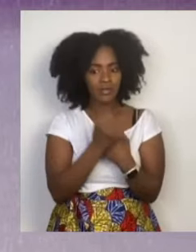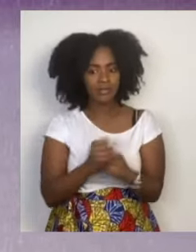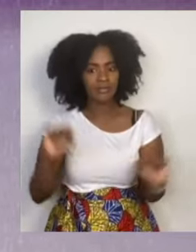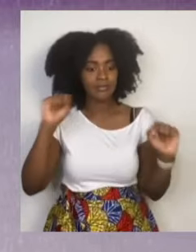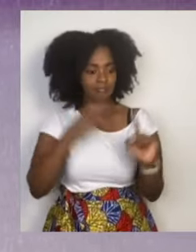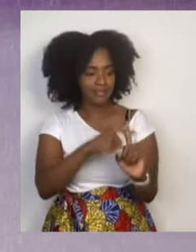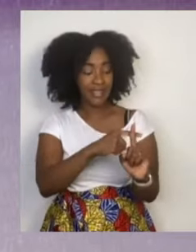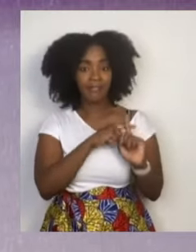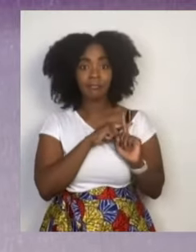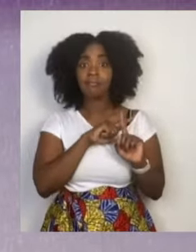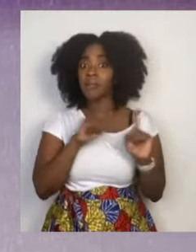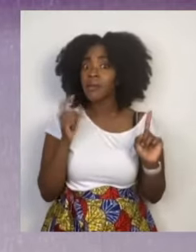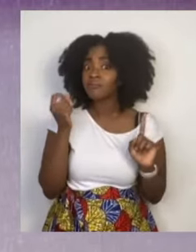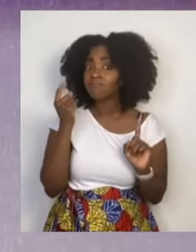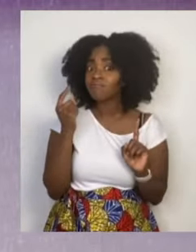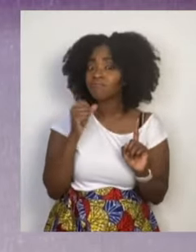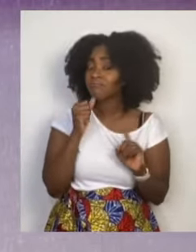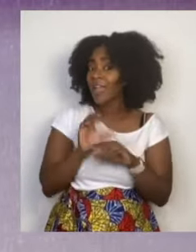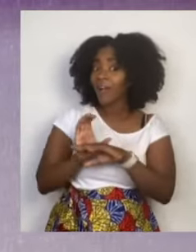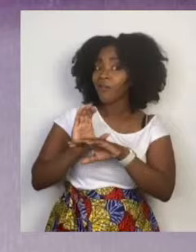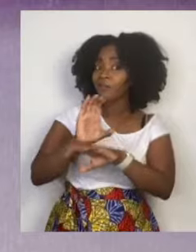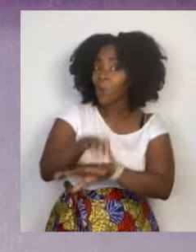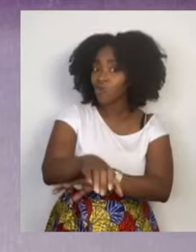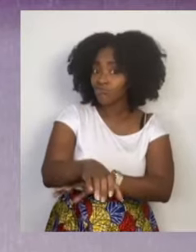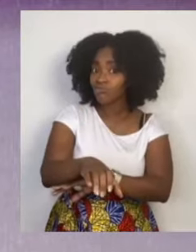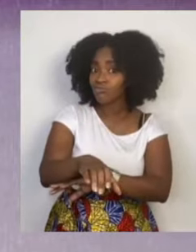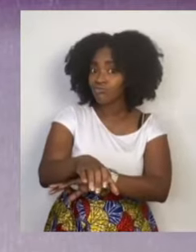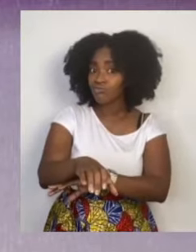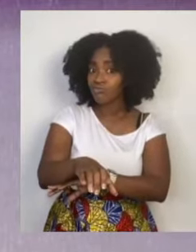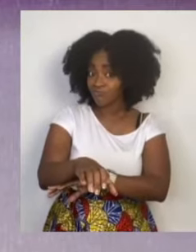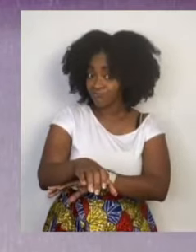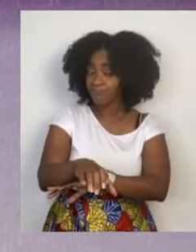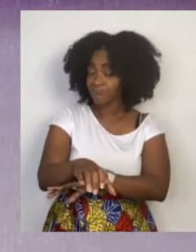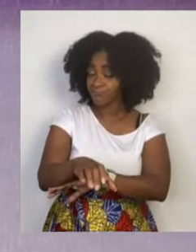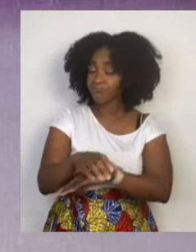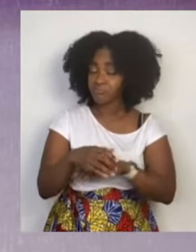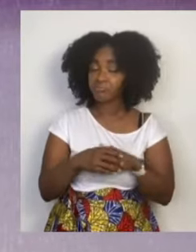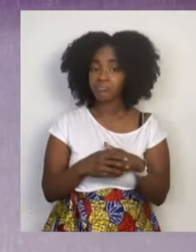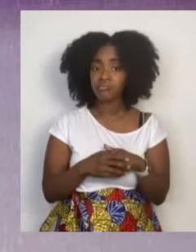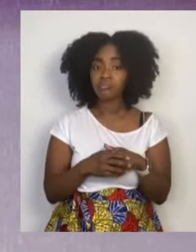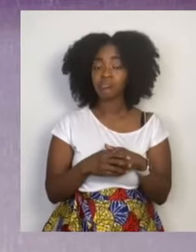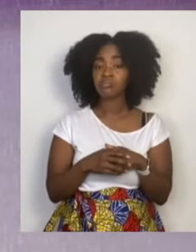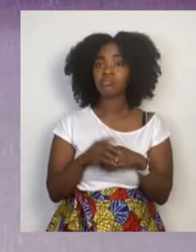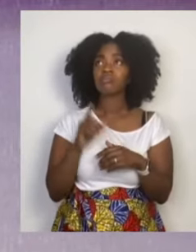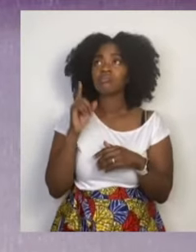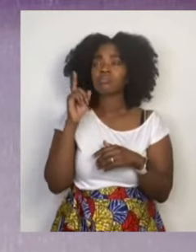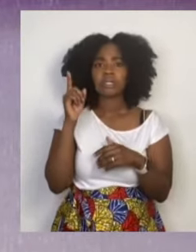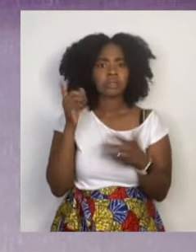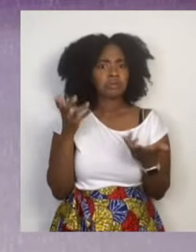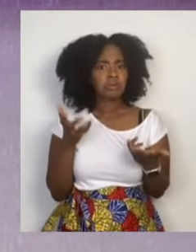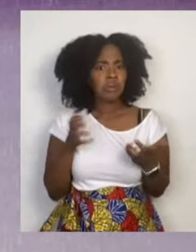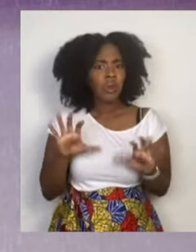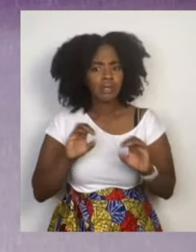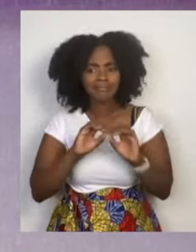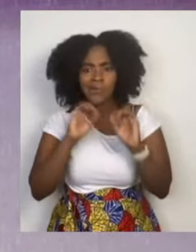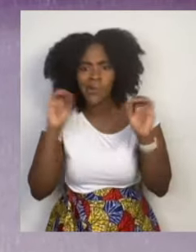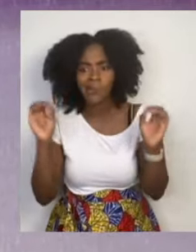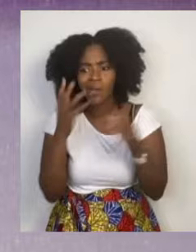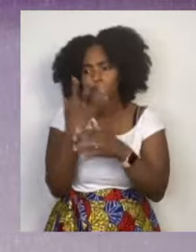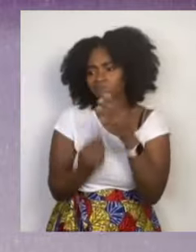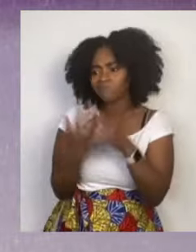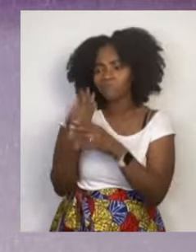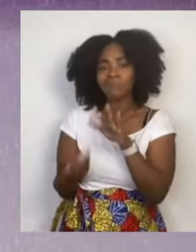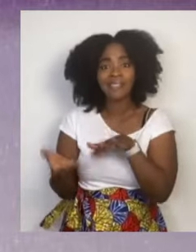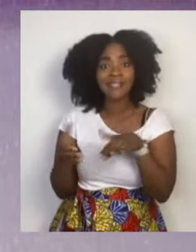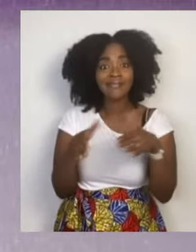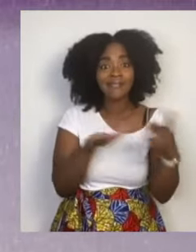you even there. That he's not willing that any should perish, but that all should come